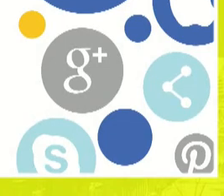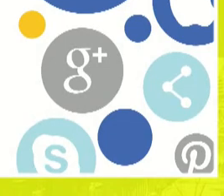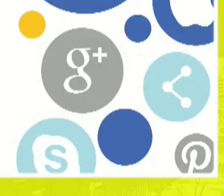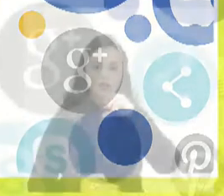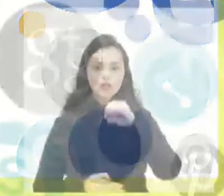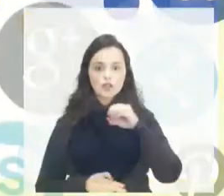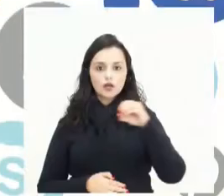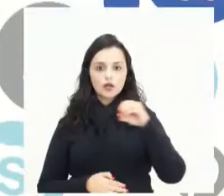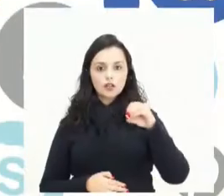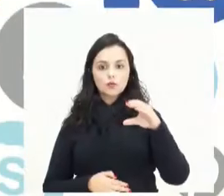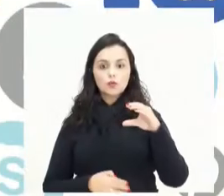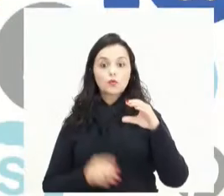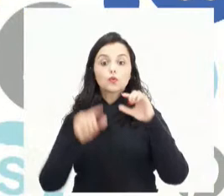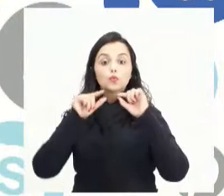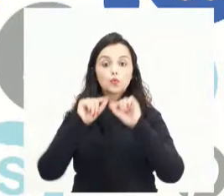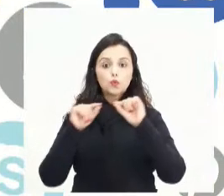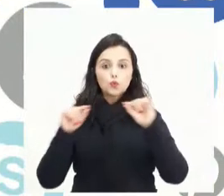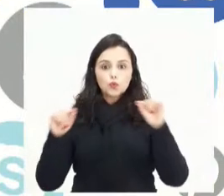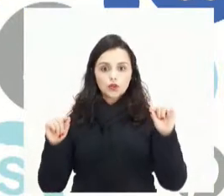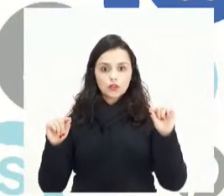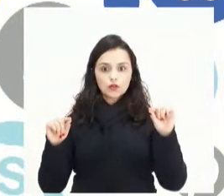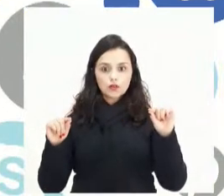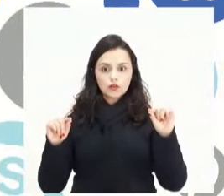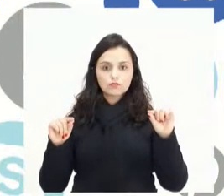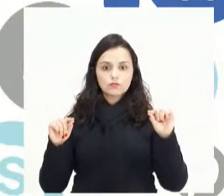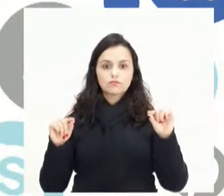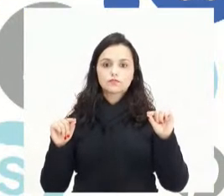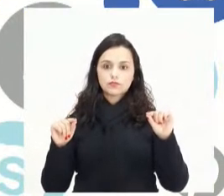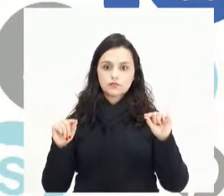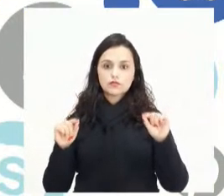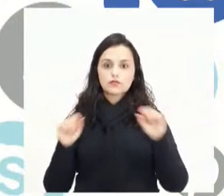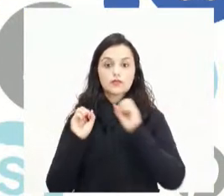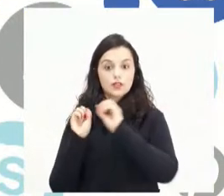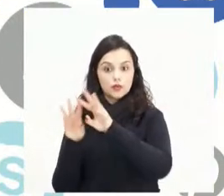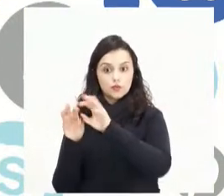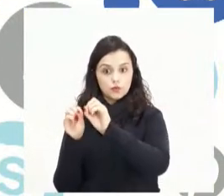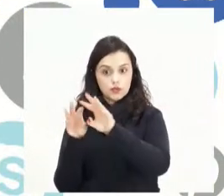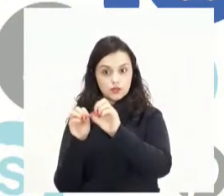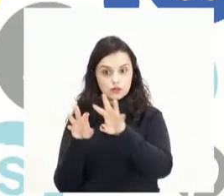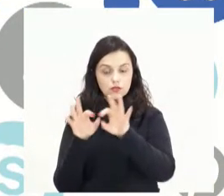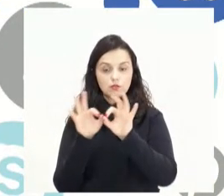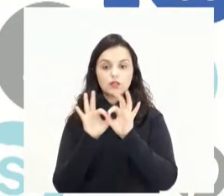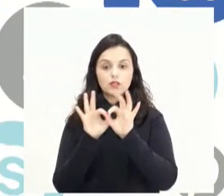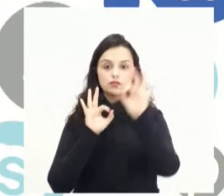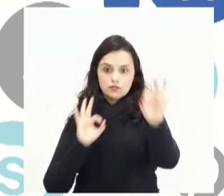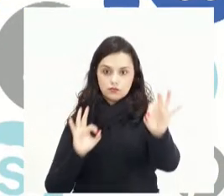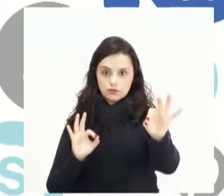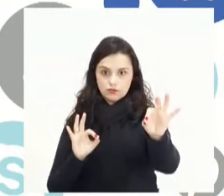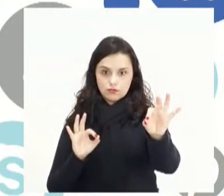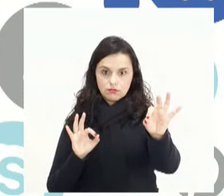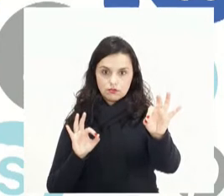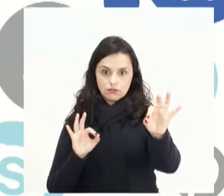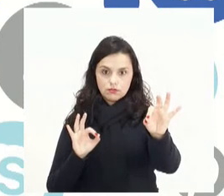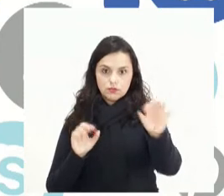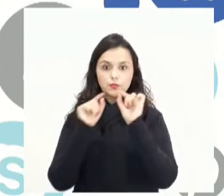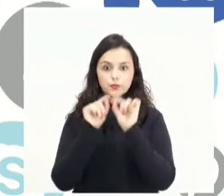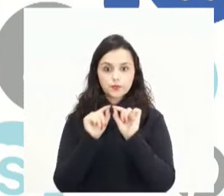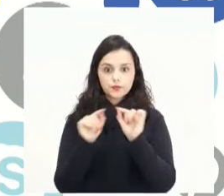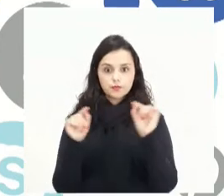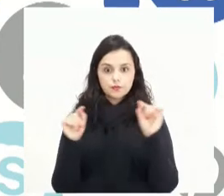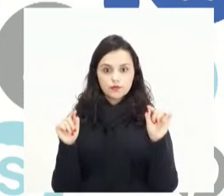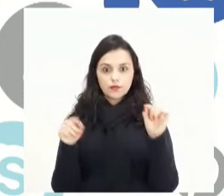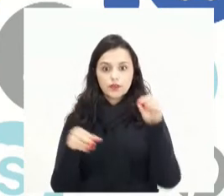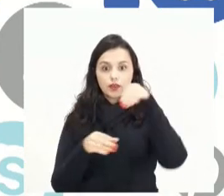so this program has the potential it's a way of